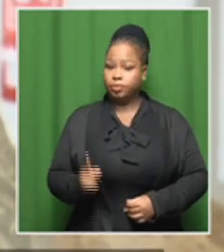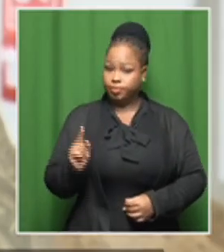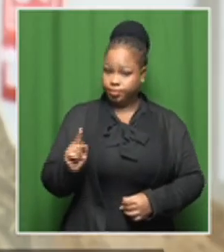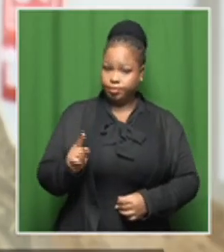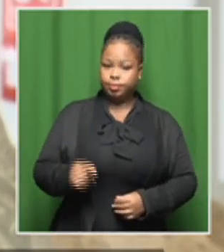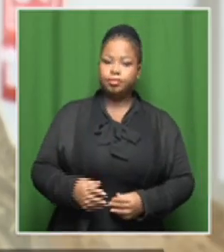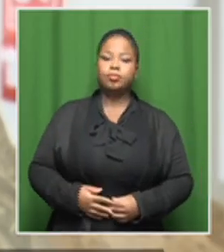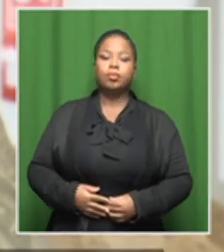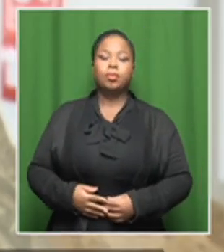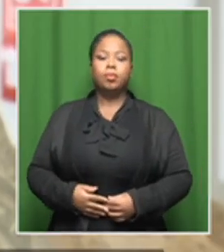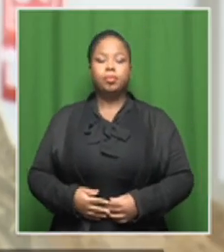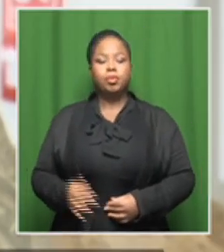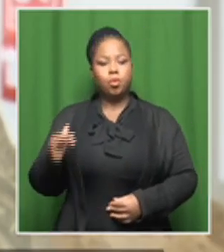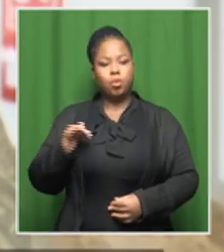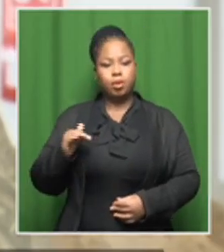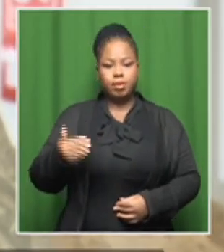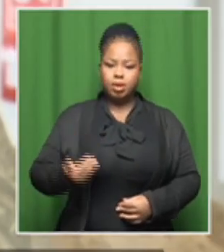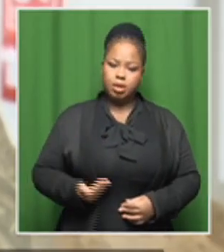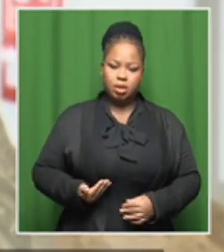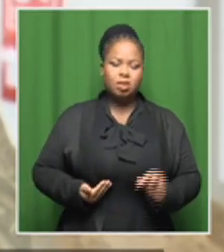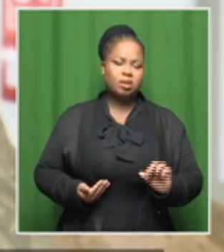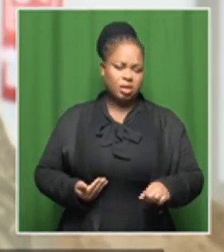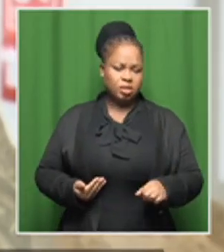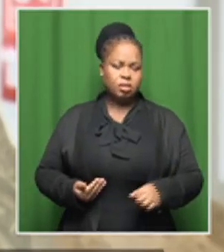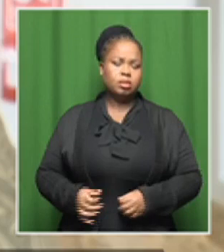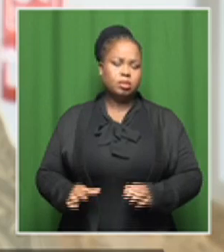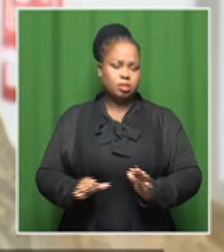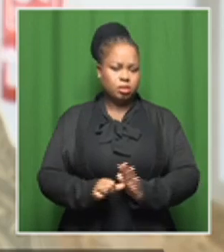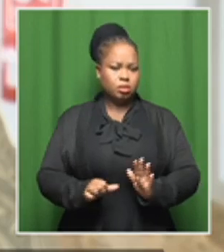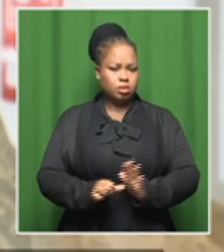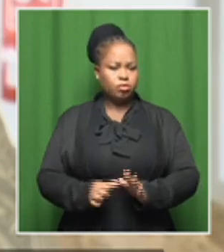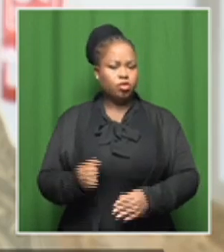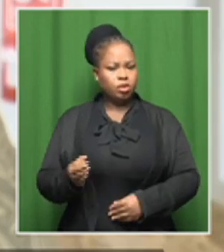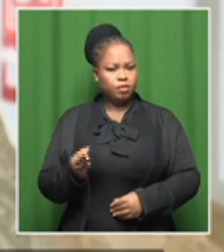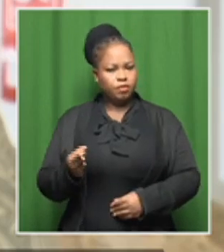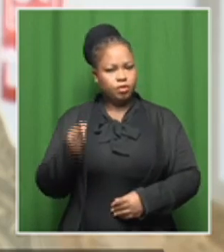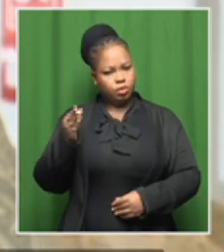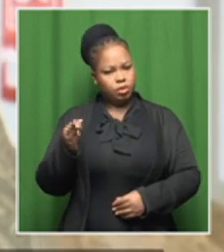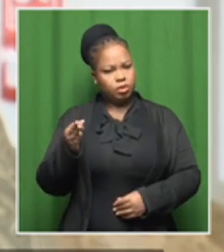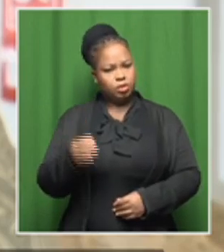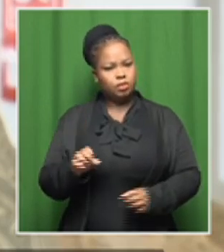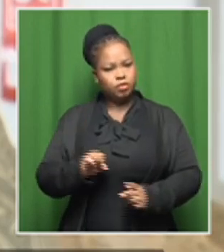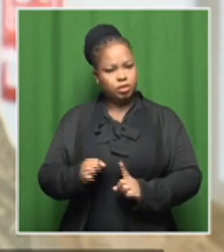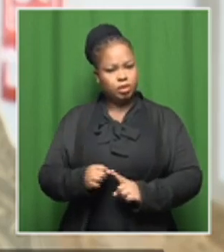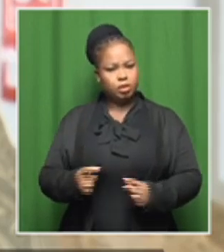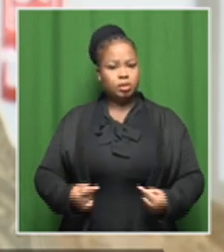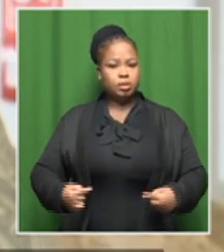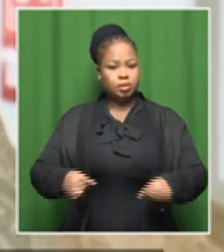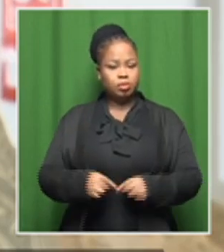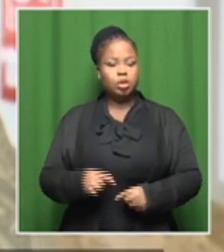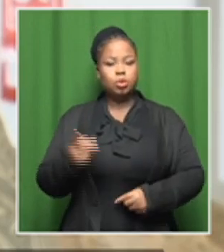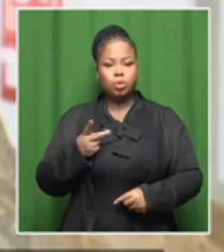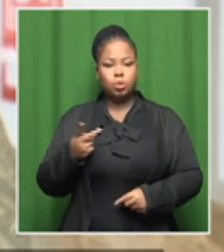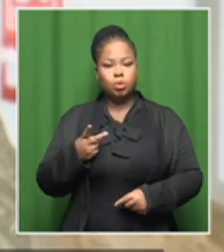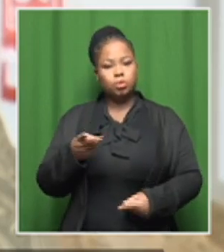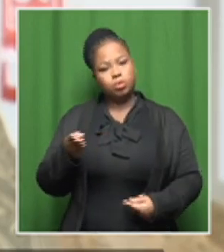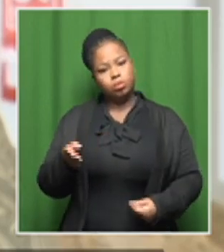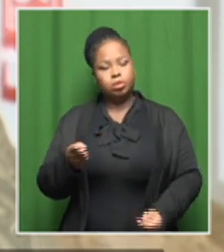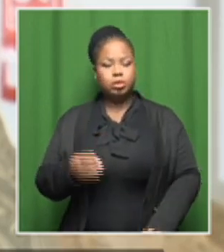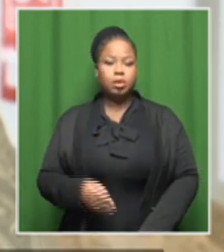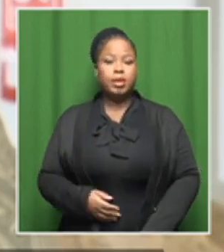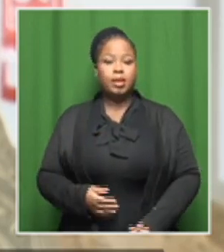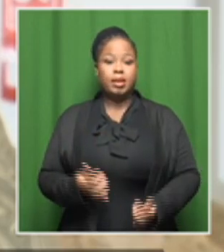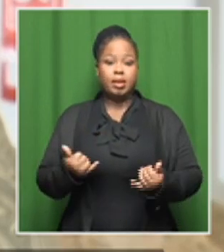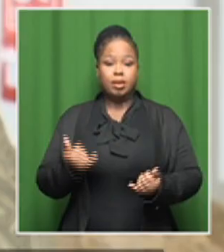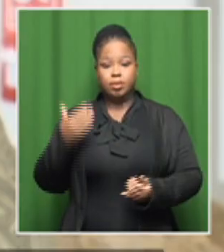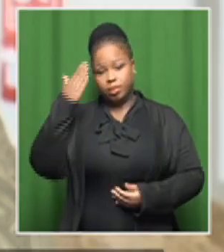context, women, of course, they are critical to the future of our society, but also even the present. And we know